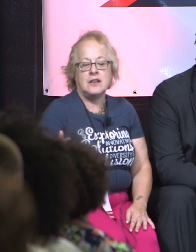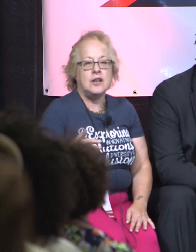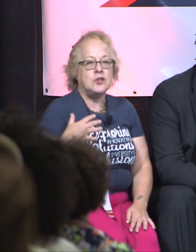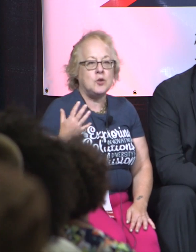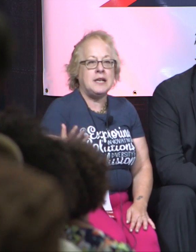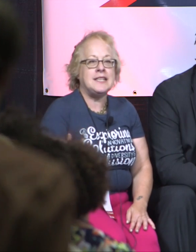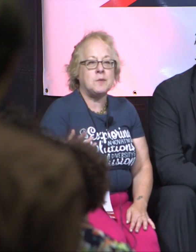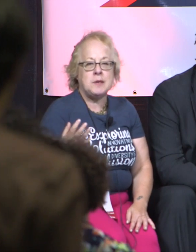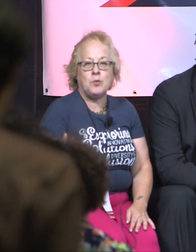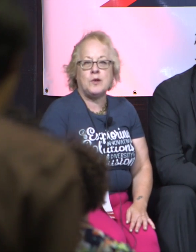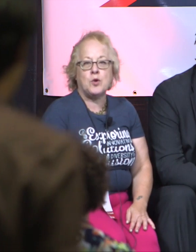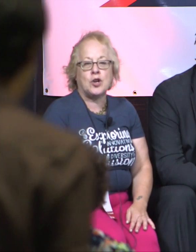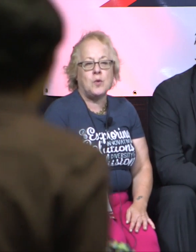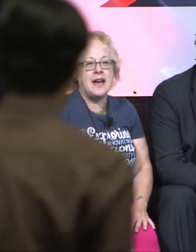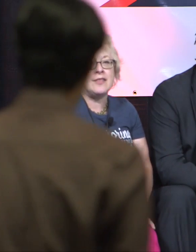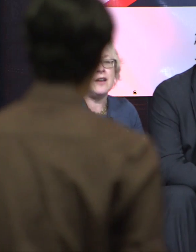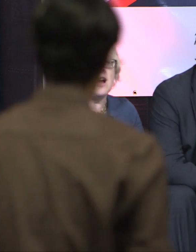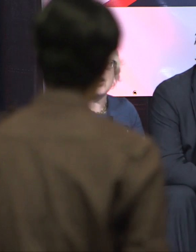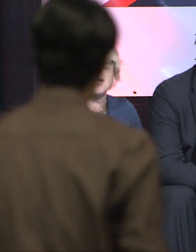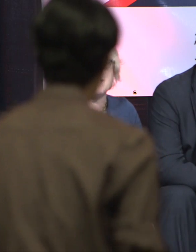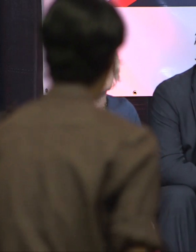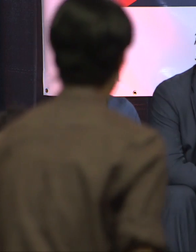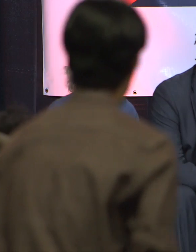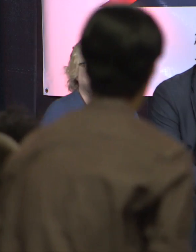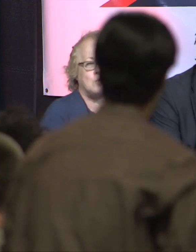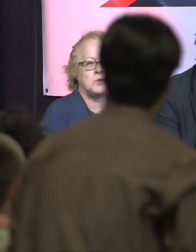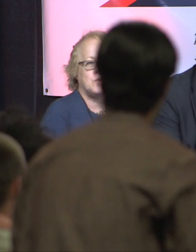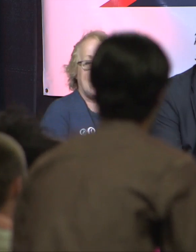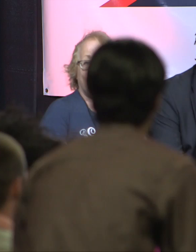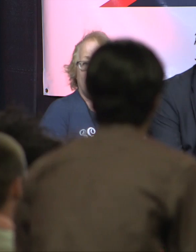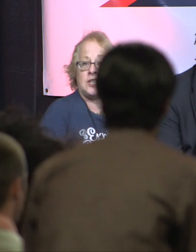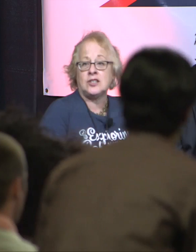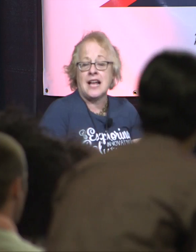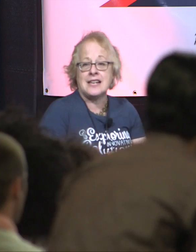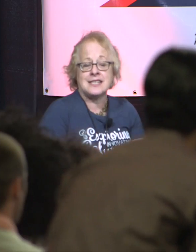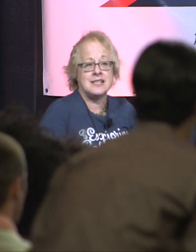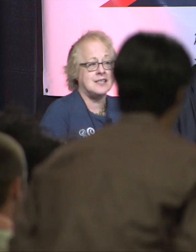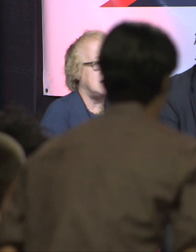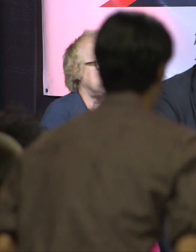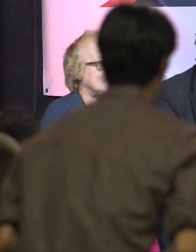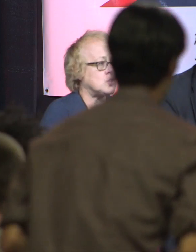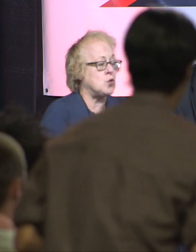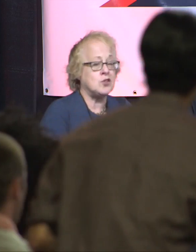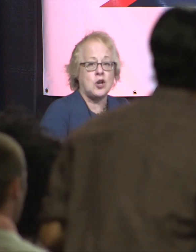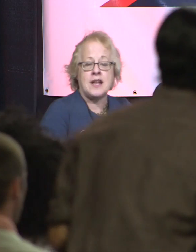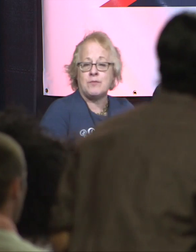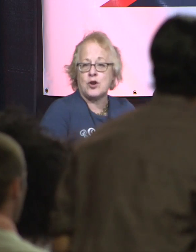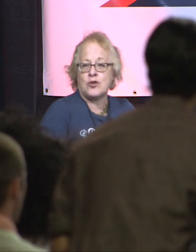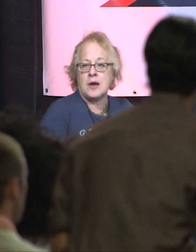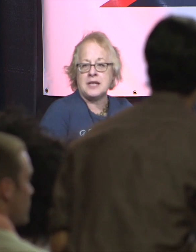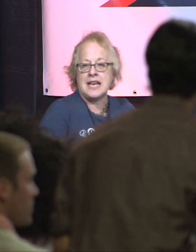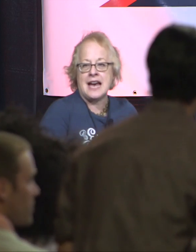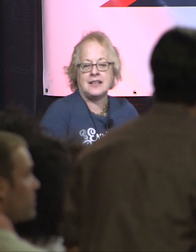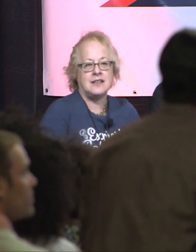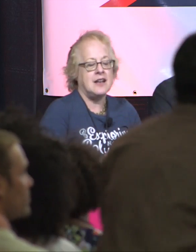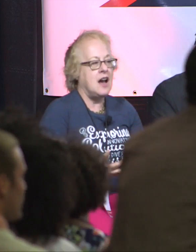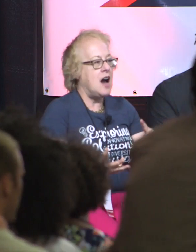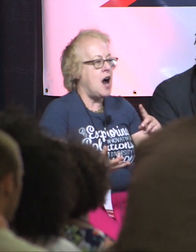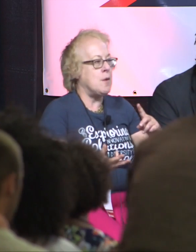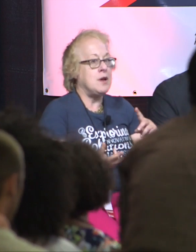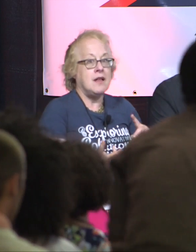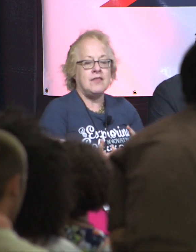broken. Too many young people we work with are going back to high schools where they're remedial classes, their schools don't have programming